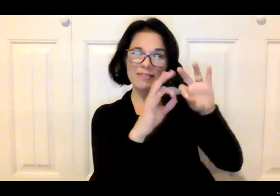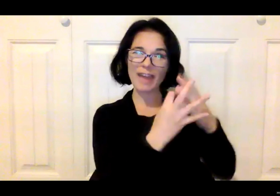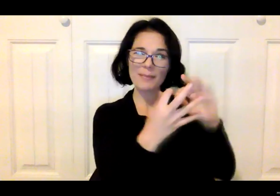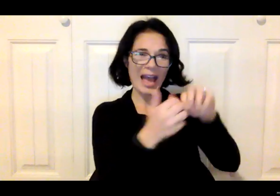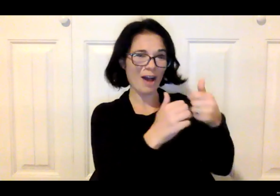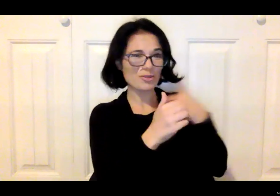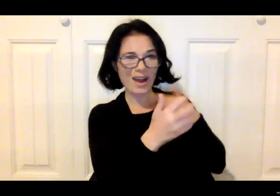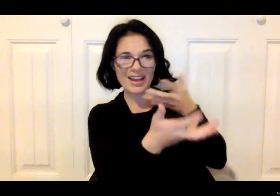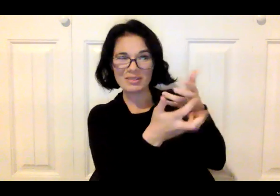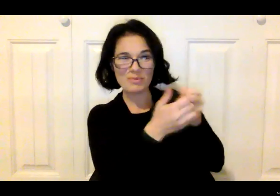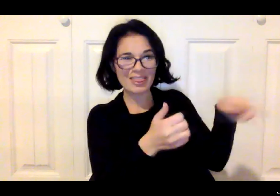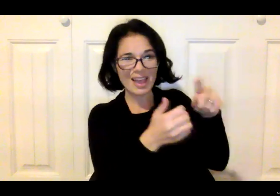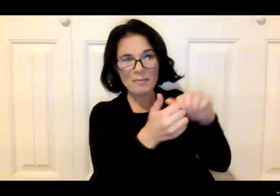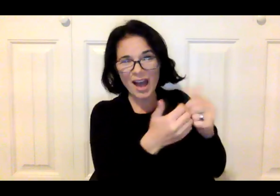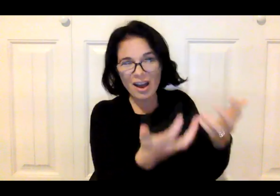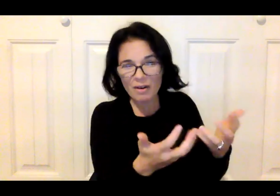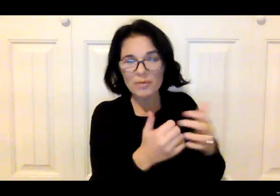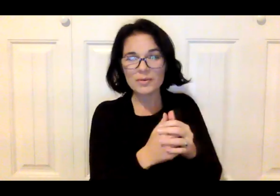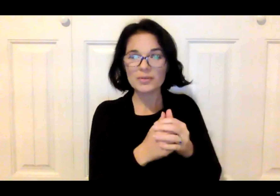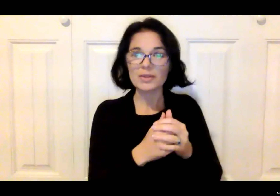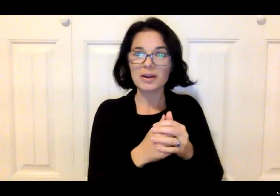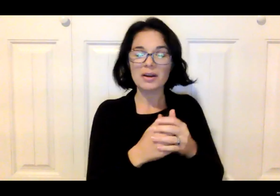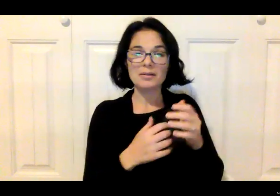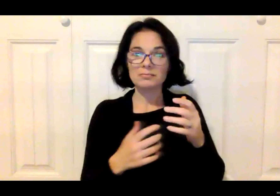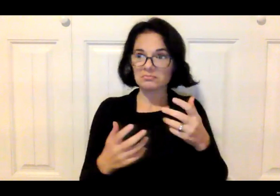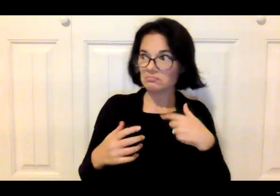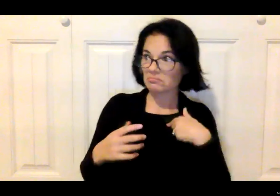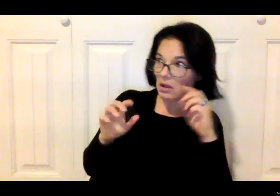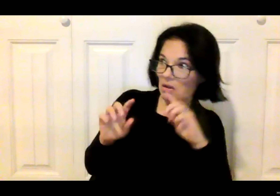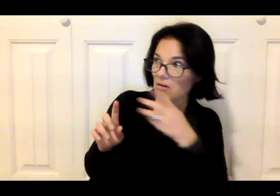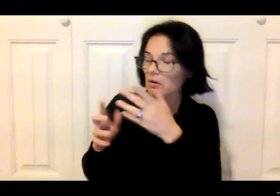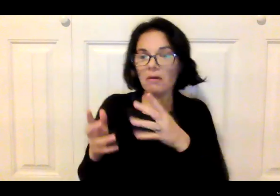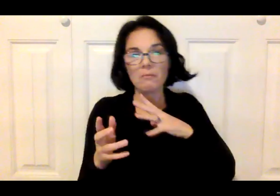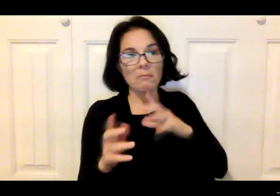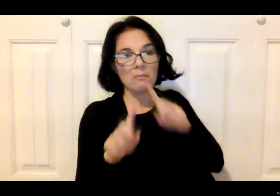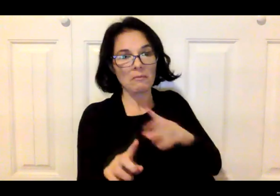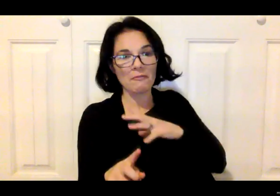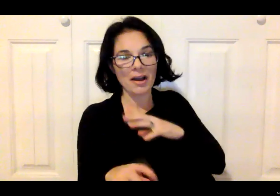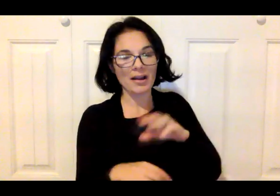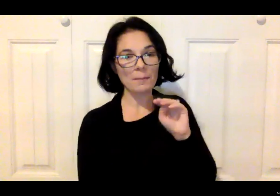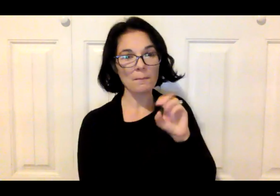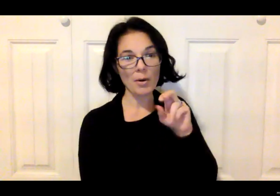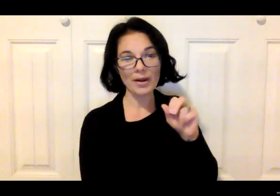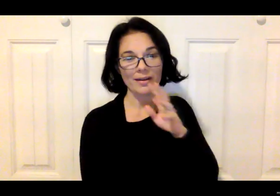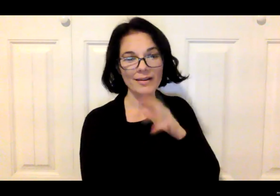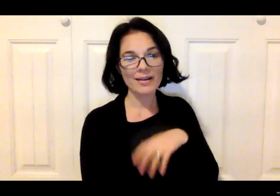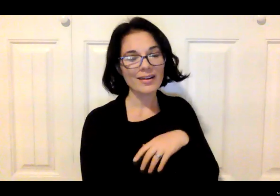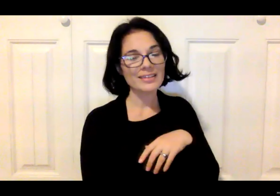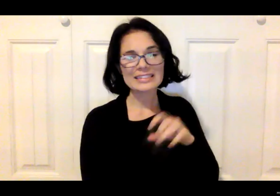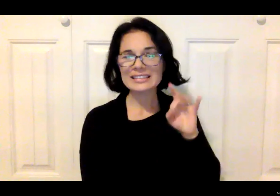sorry. No, please take it. Okay. That's a tough one. I